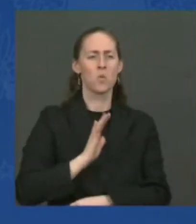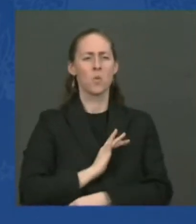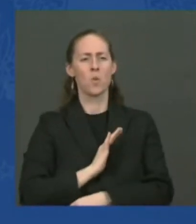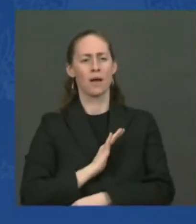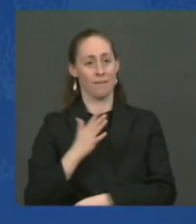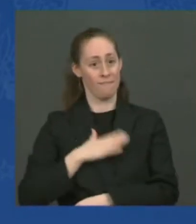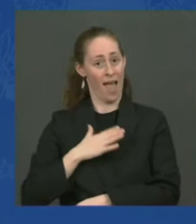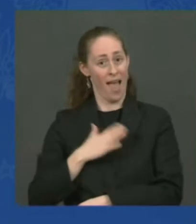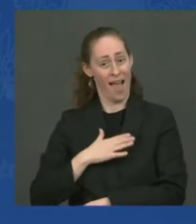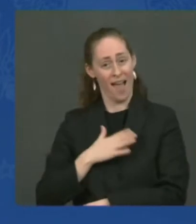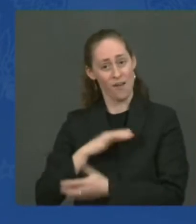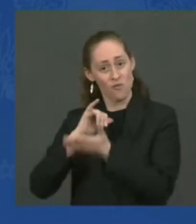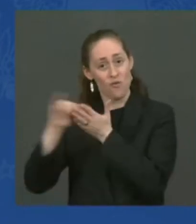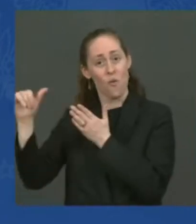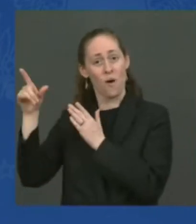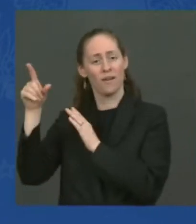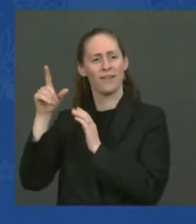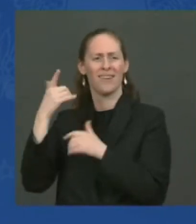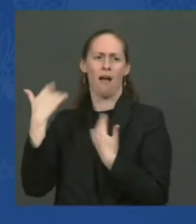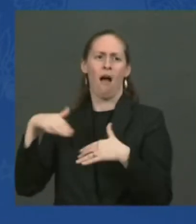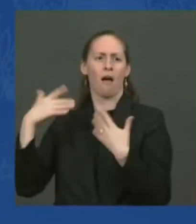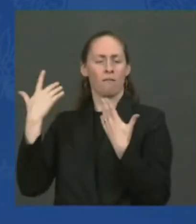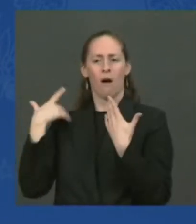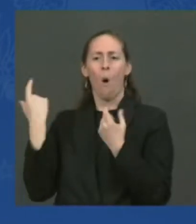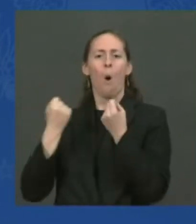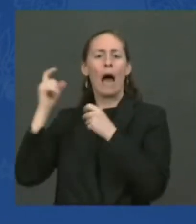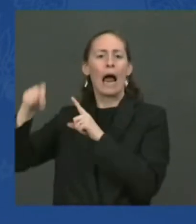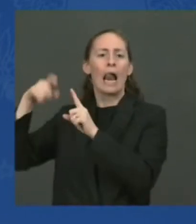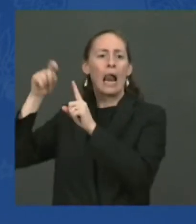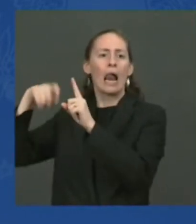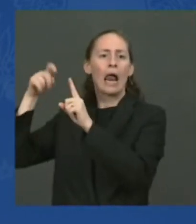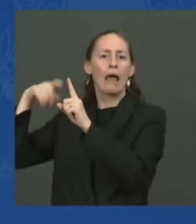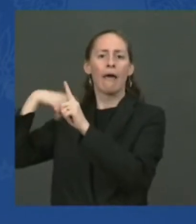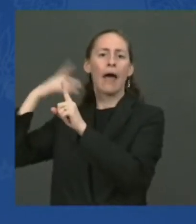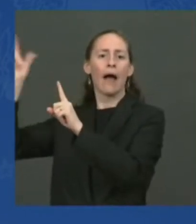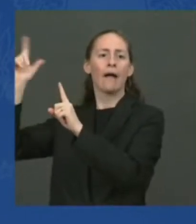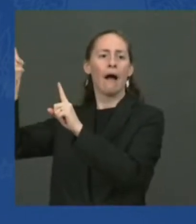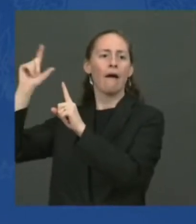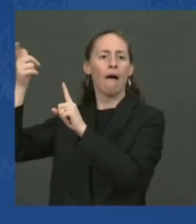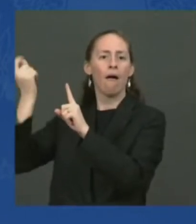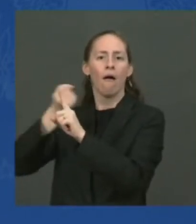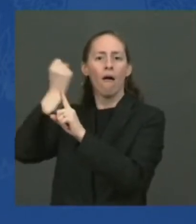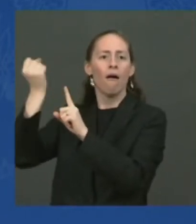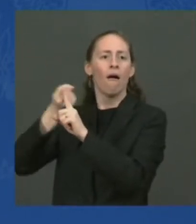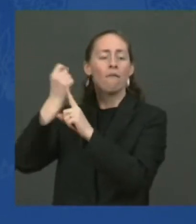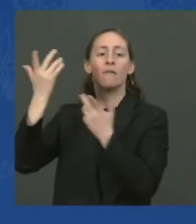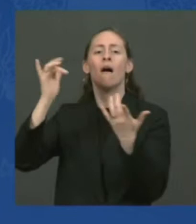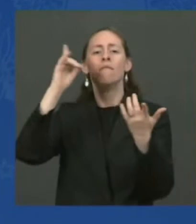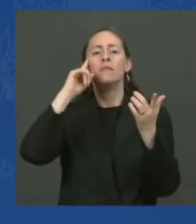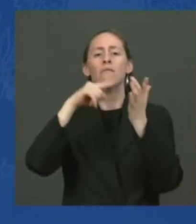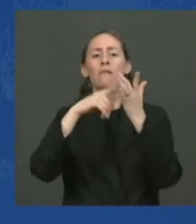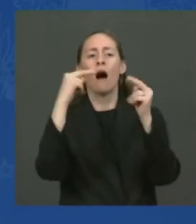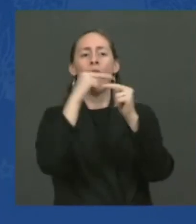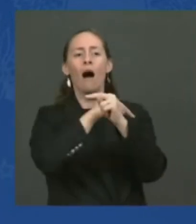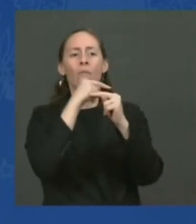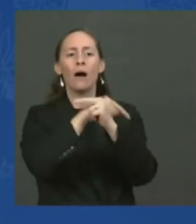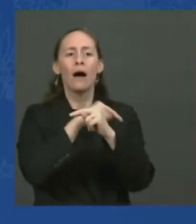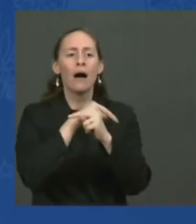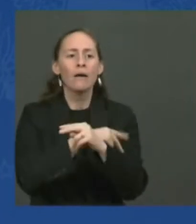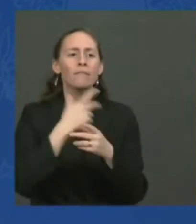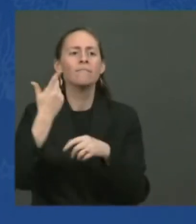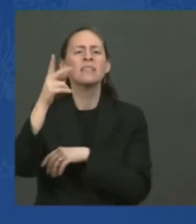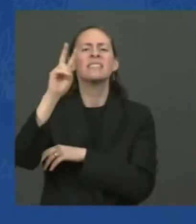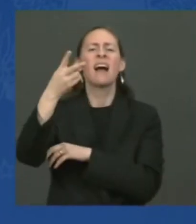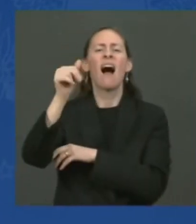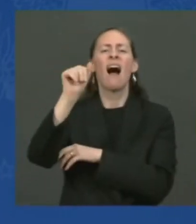major projects have been stalled for so long, like Gateway, the Cross Bronx Expressway, the 2nd Avenue Subway, I-81 in